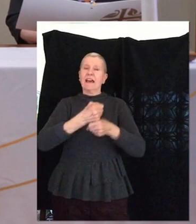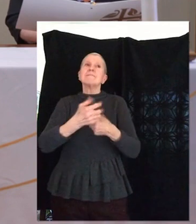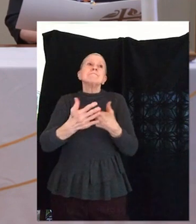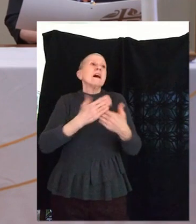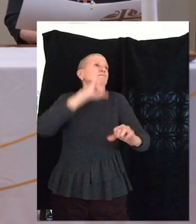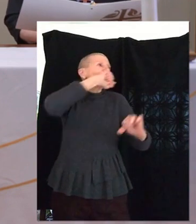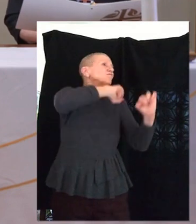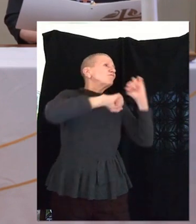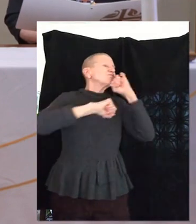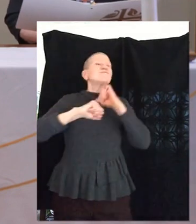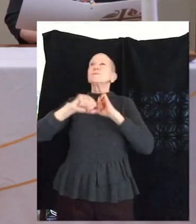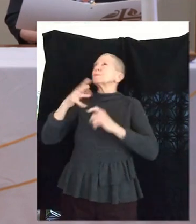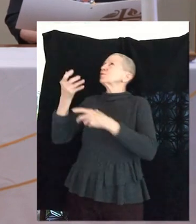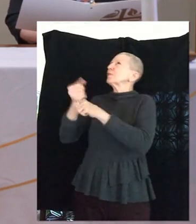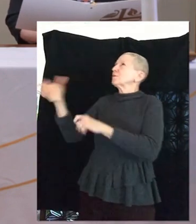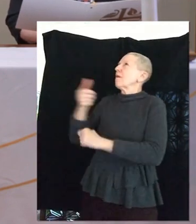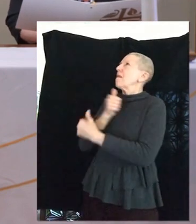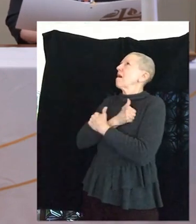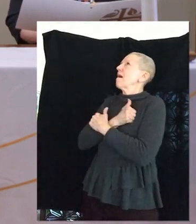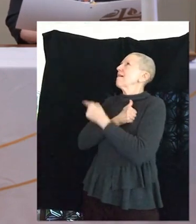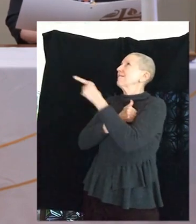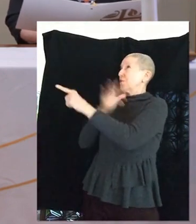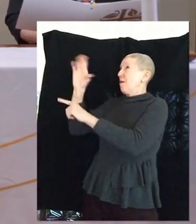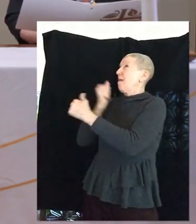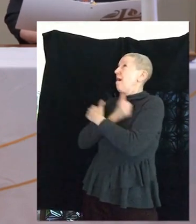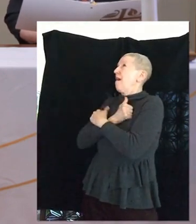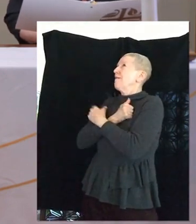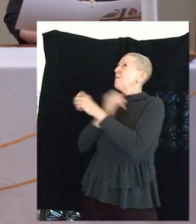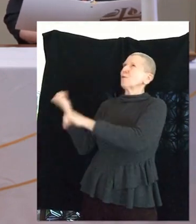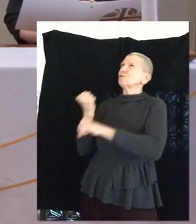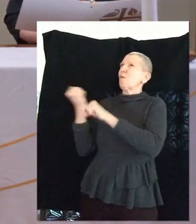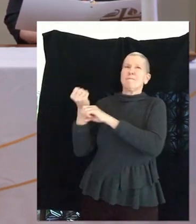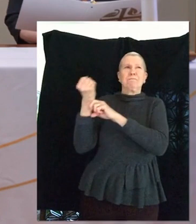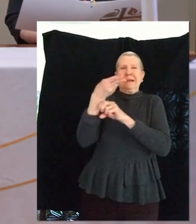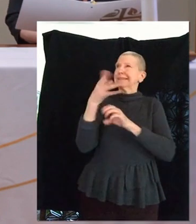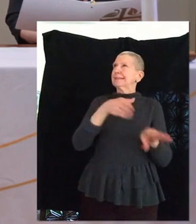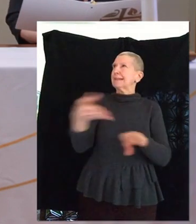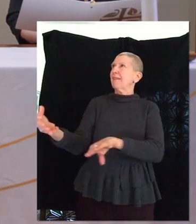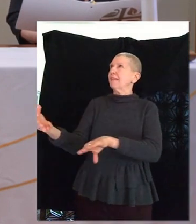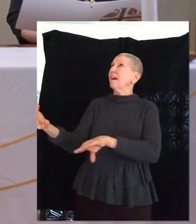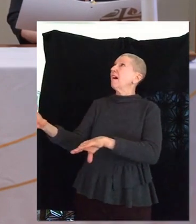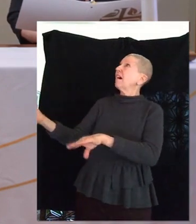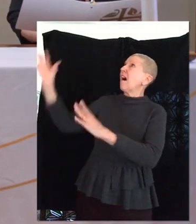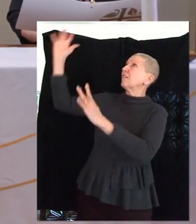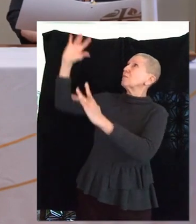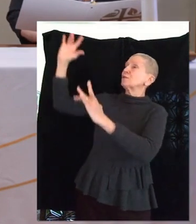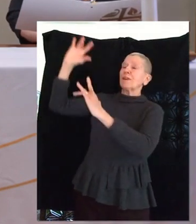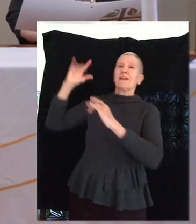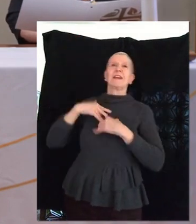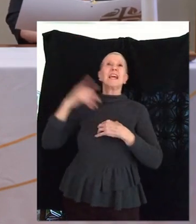we trust your love that is stronger than death. God of mercy, hear our